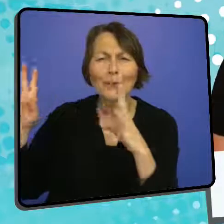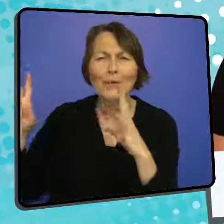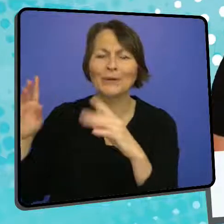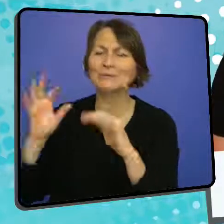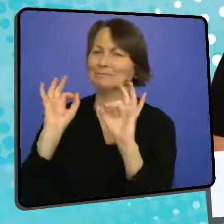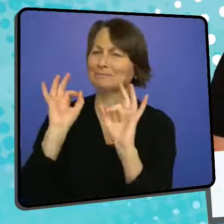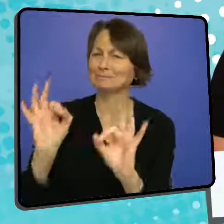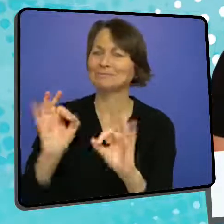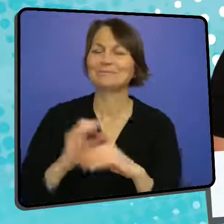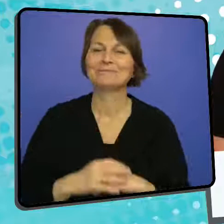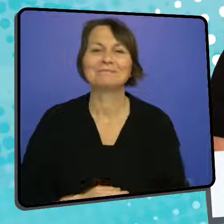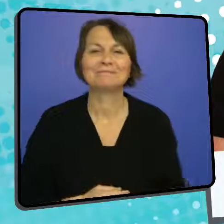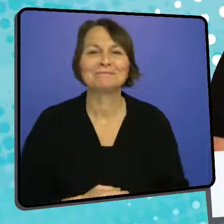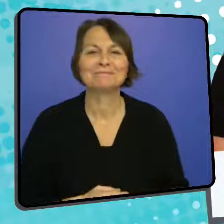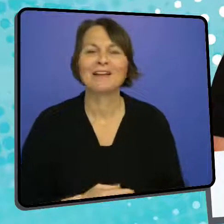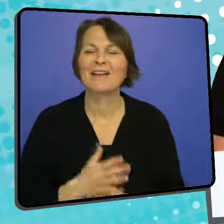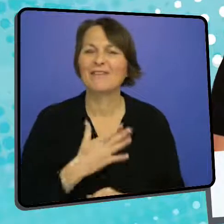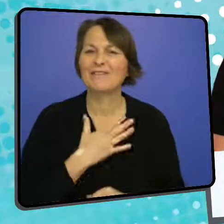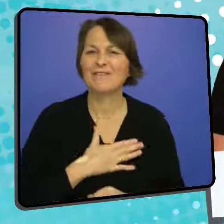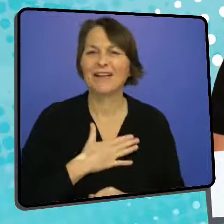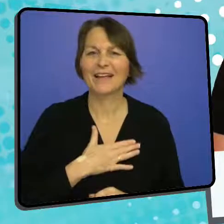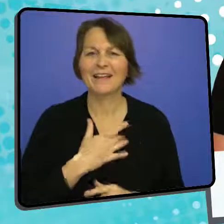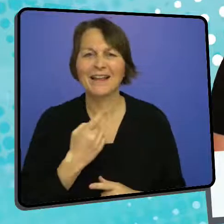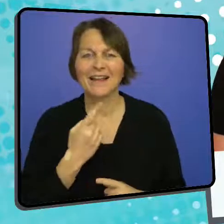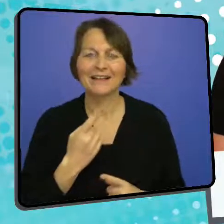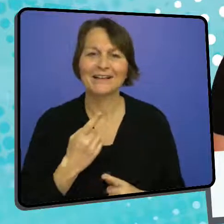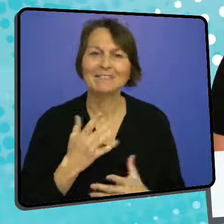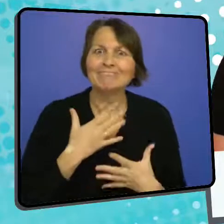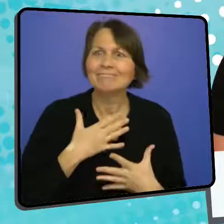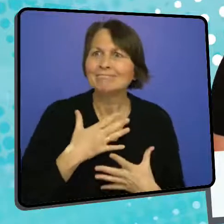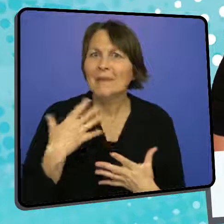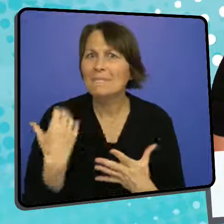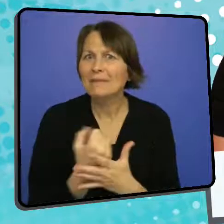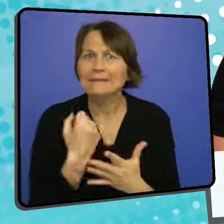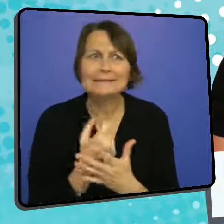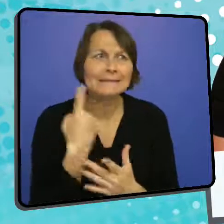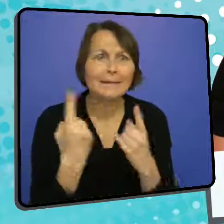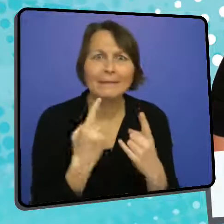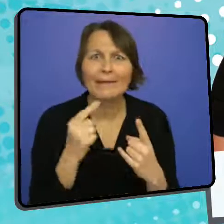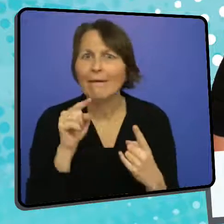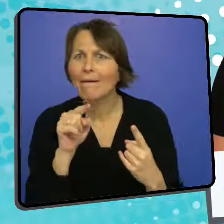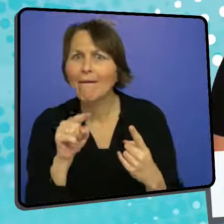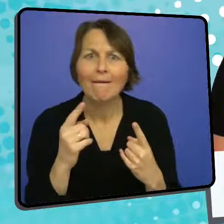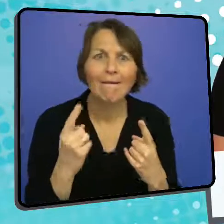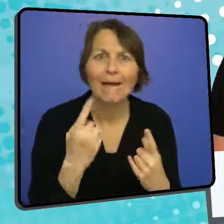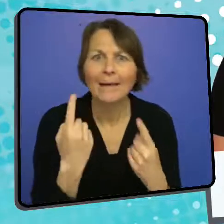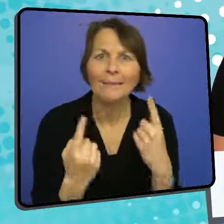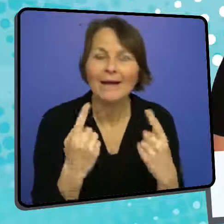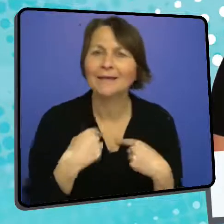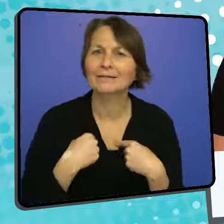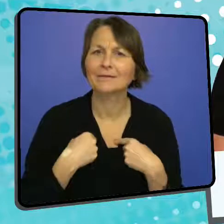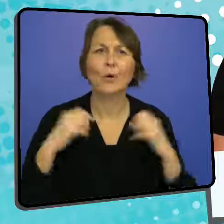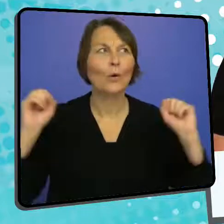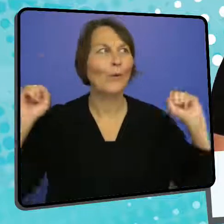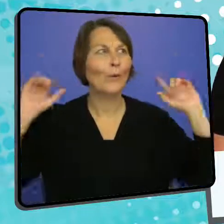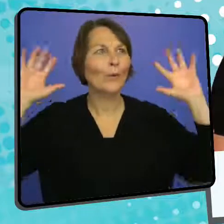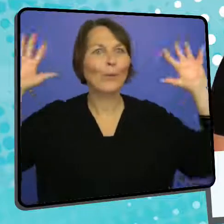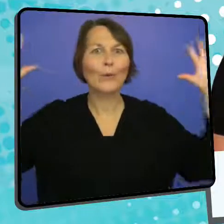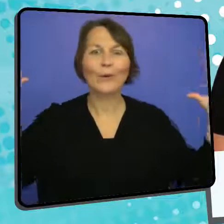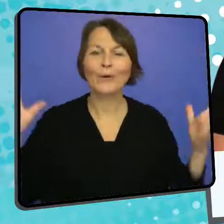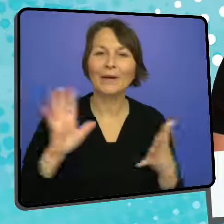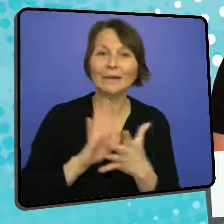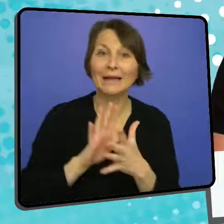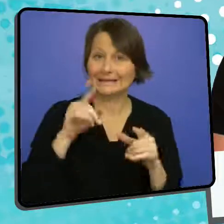a lot of FOMO, as if I'm missing out on something. Mine's quite bright and nice. You can't obviously see it on this